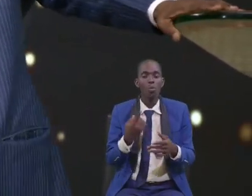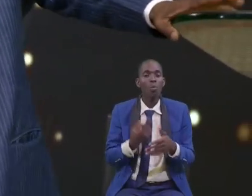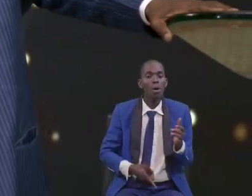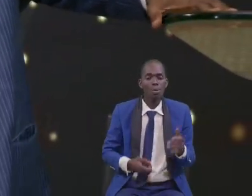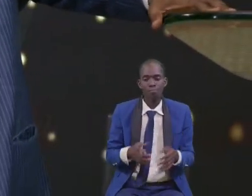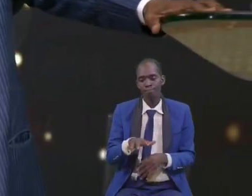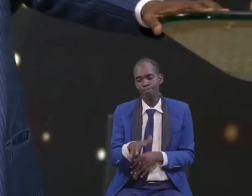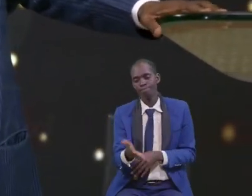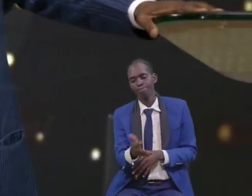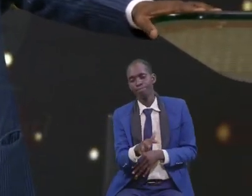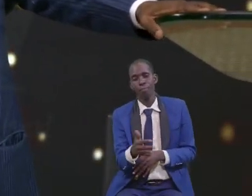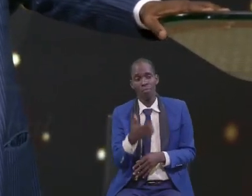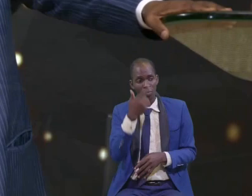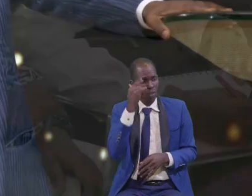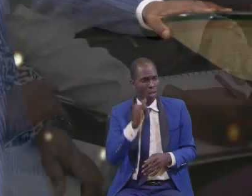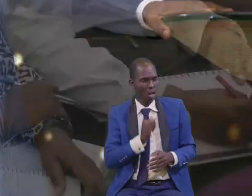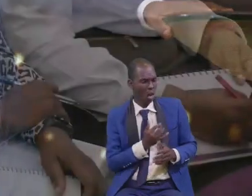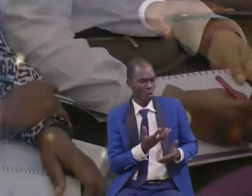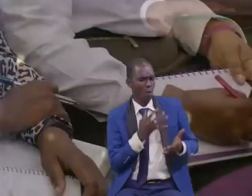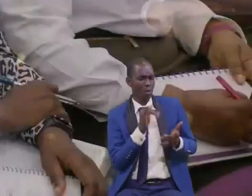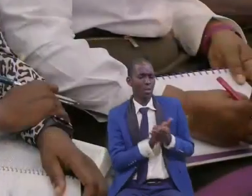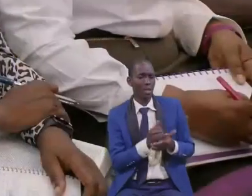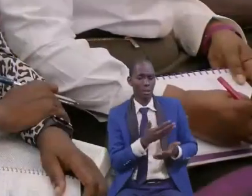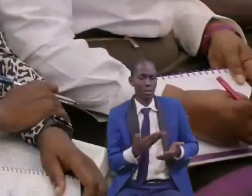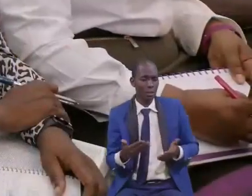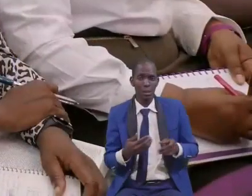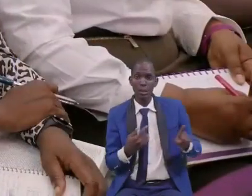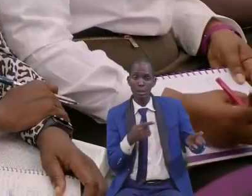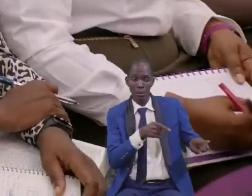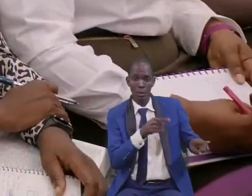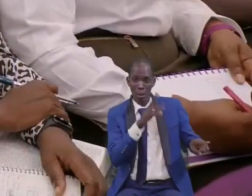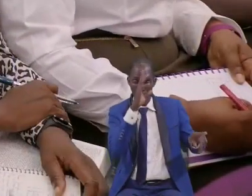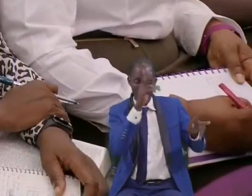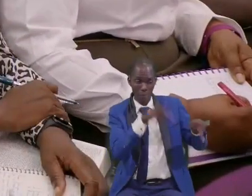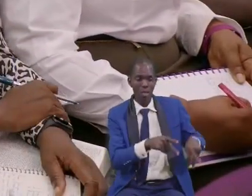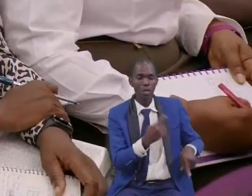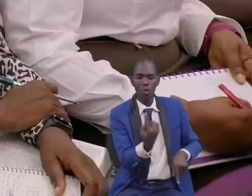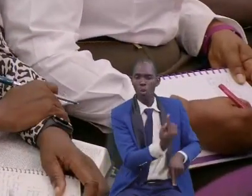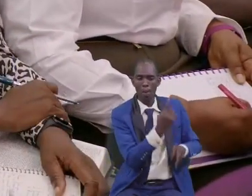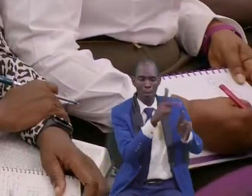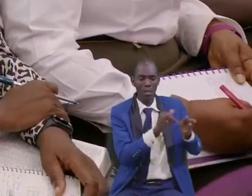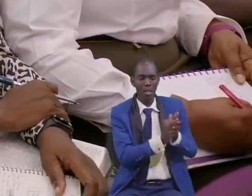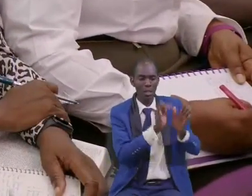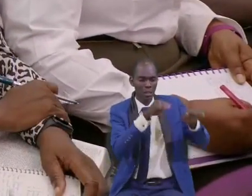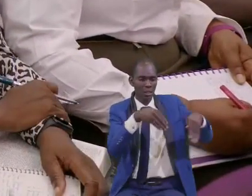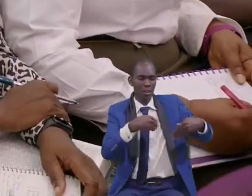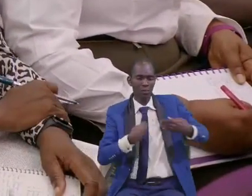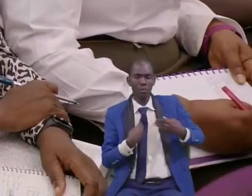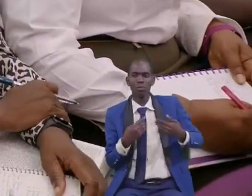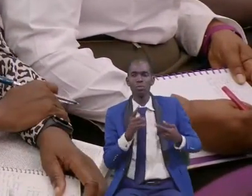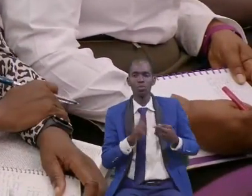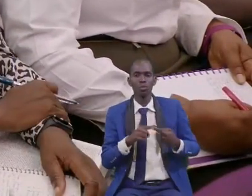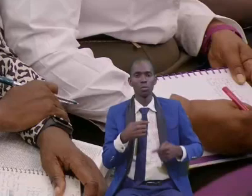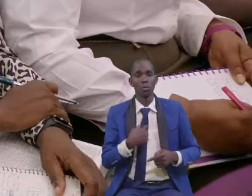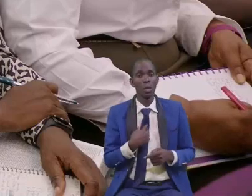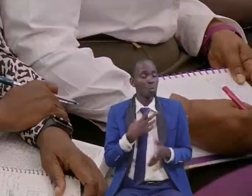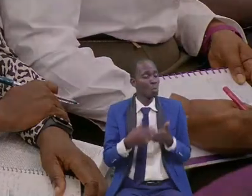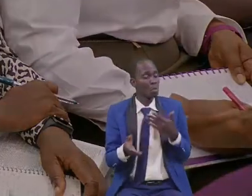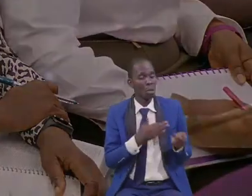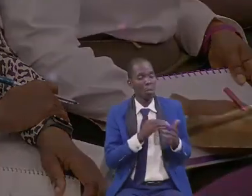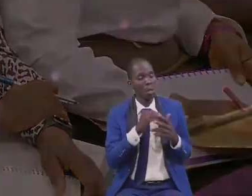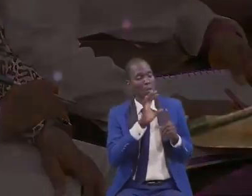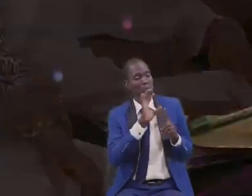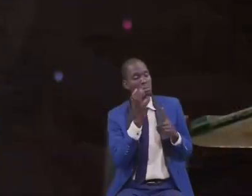thing, and that man is the only one that can give me. And so whatever condition he gives and whatever I have to